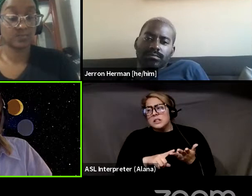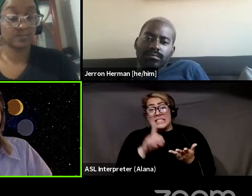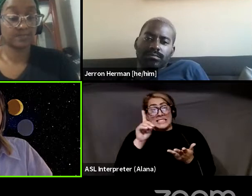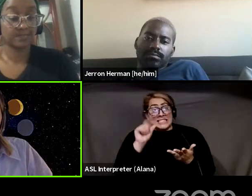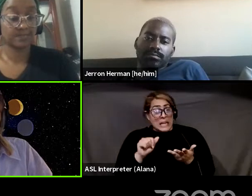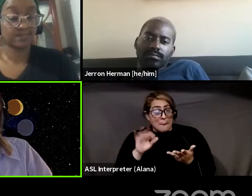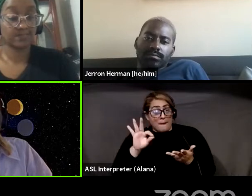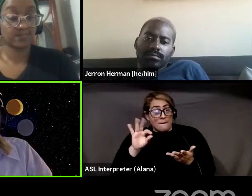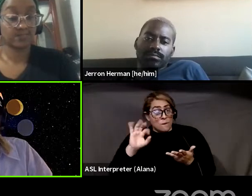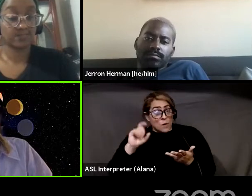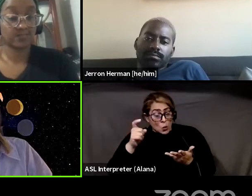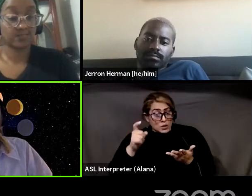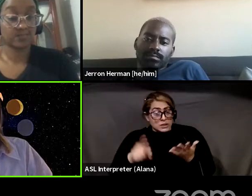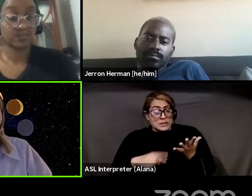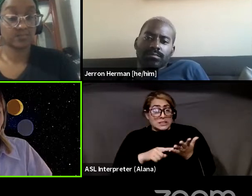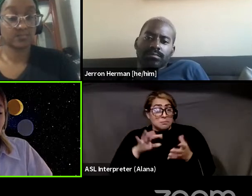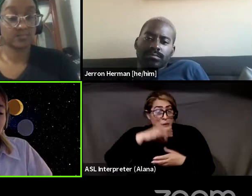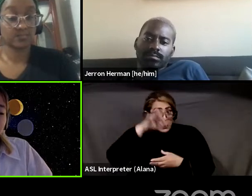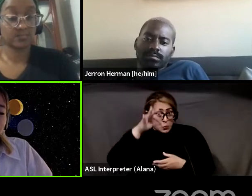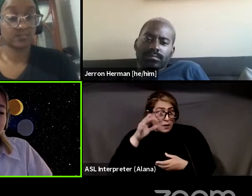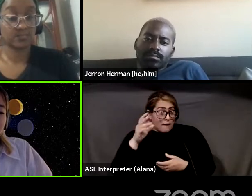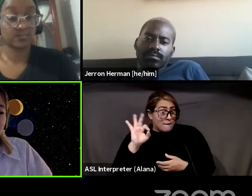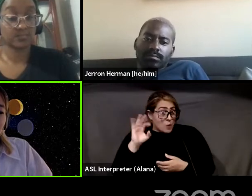disabled folks, queer folks,